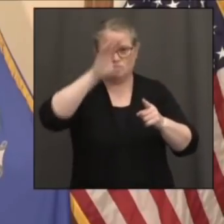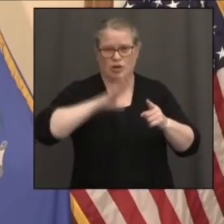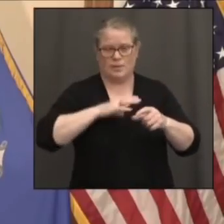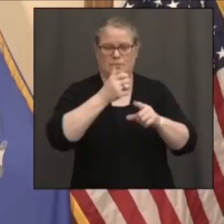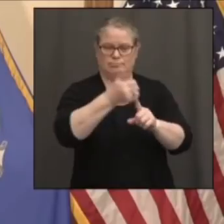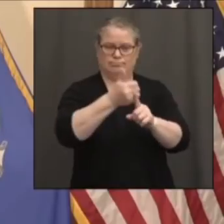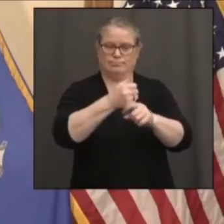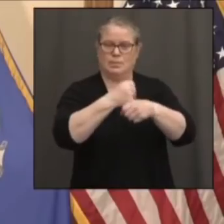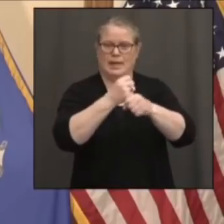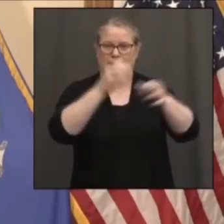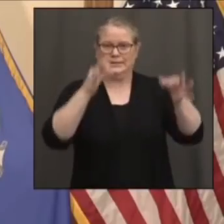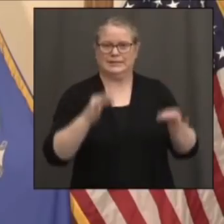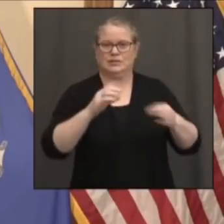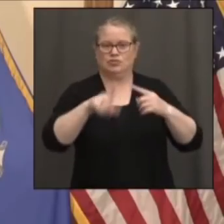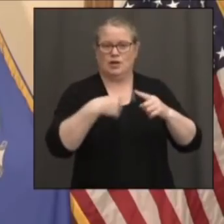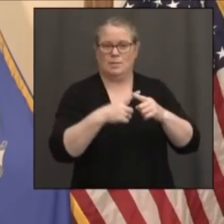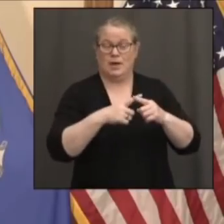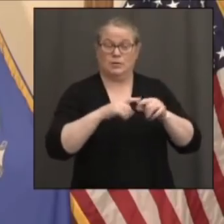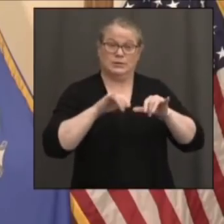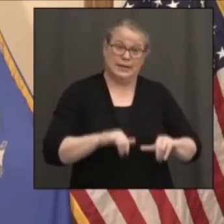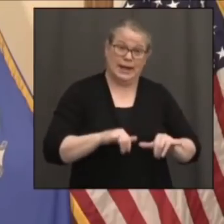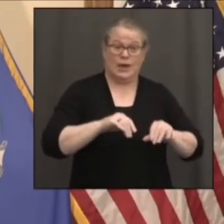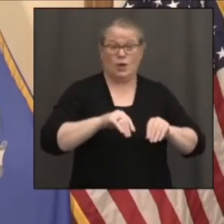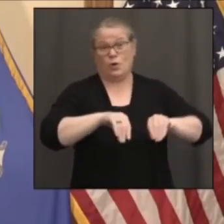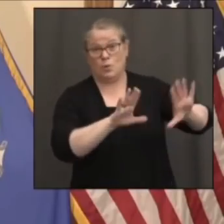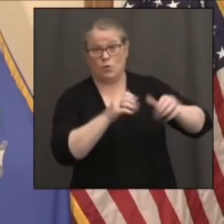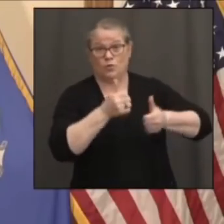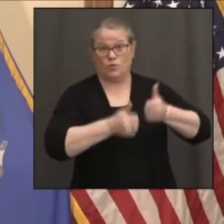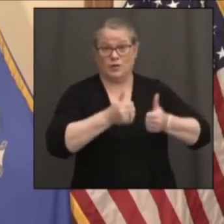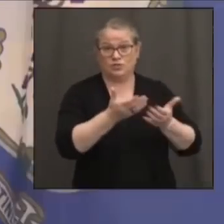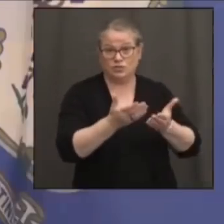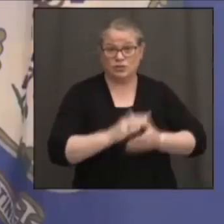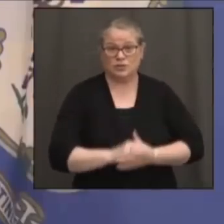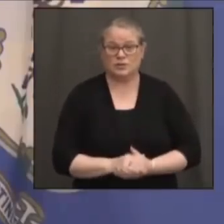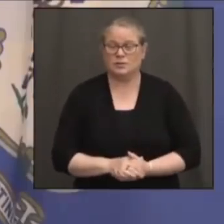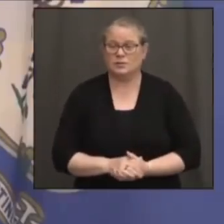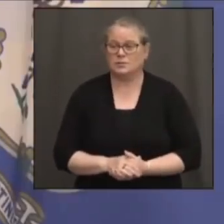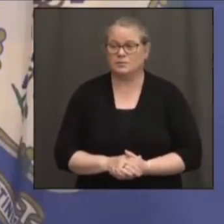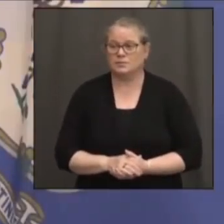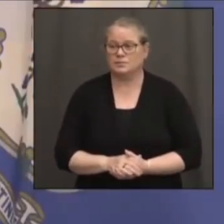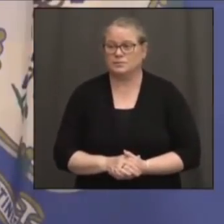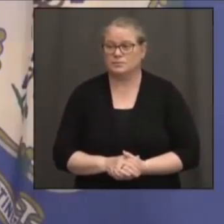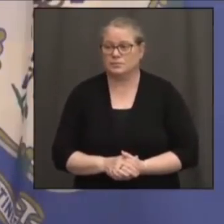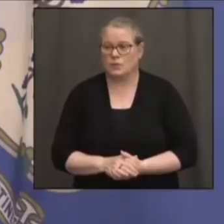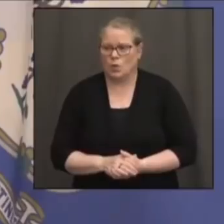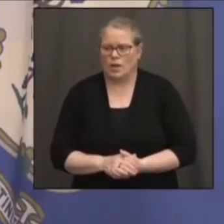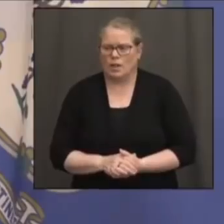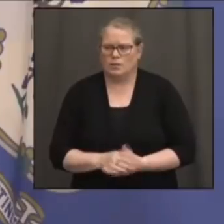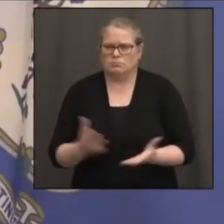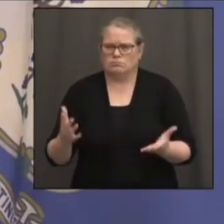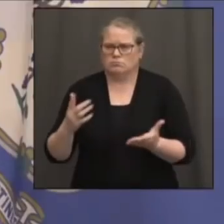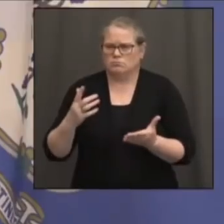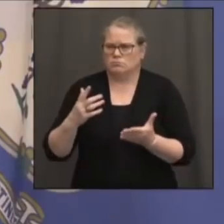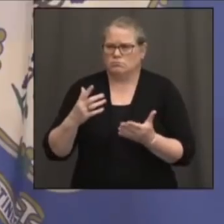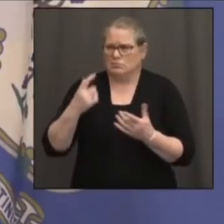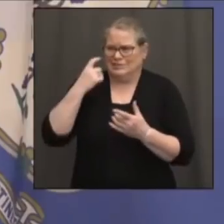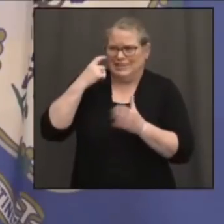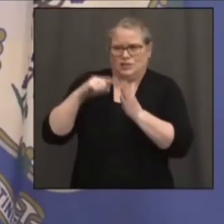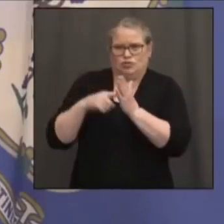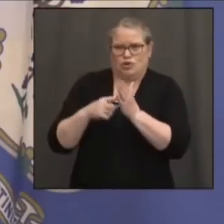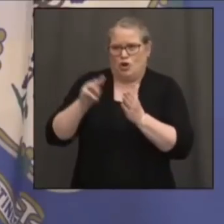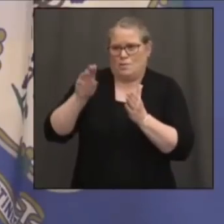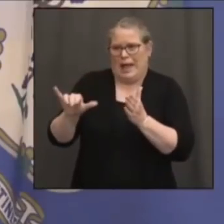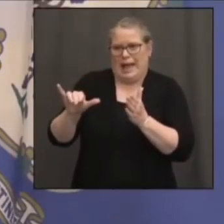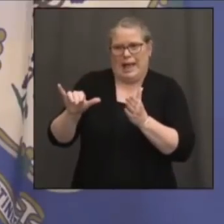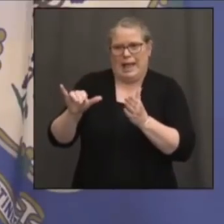decision about where he wants to live? Well, since we just hit May and he's asked about all the way through next